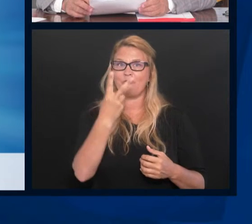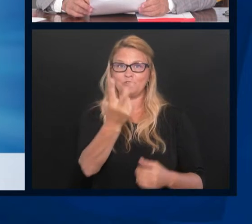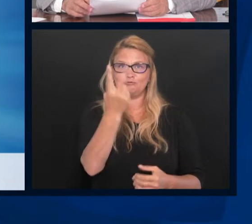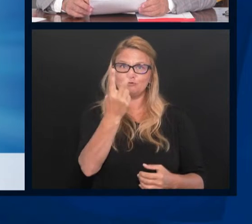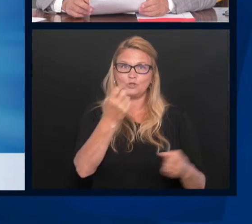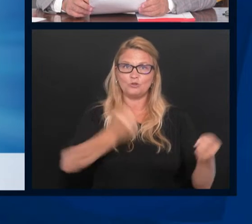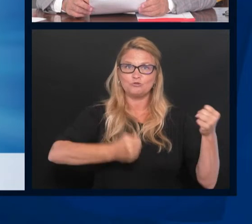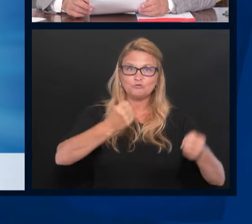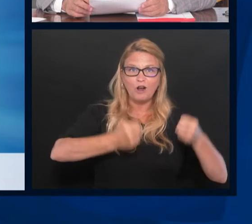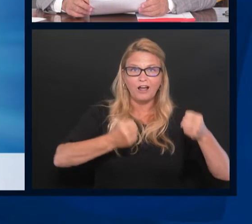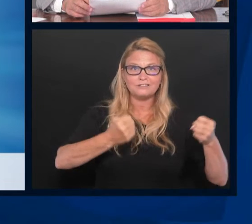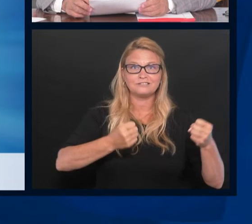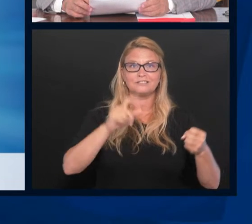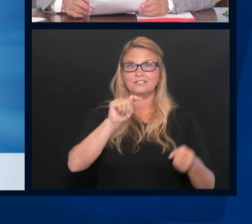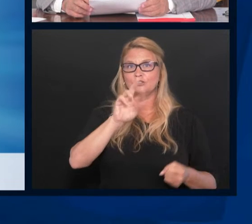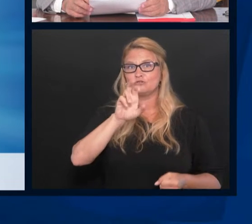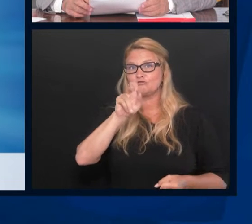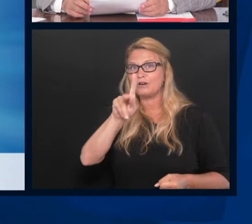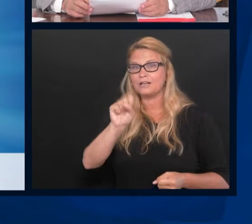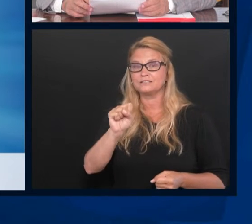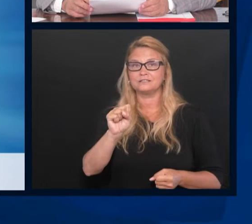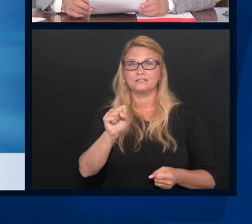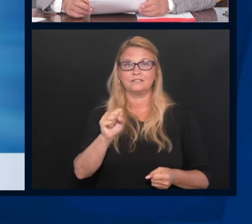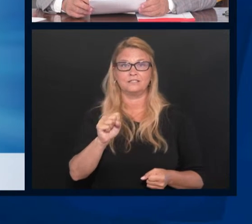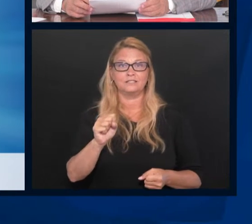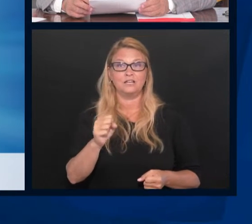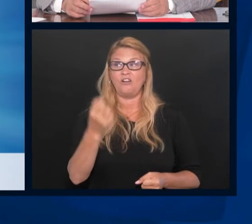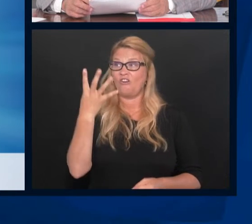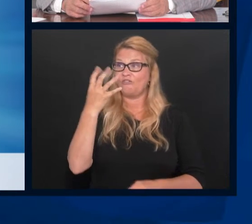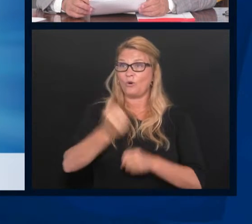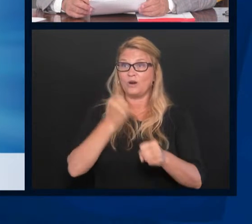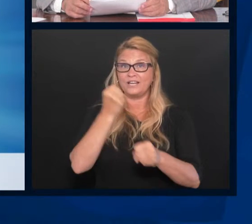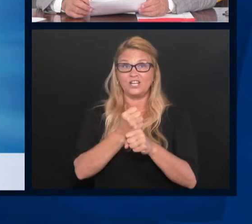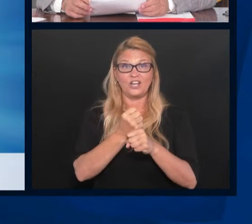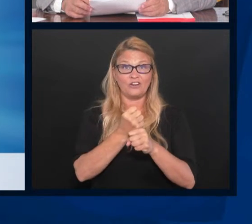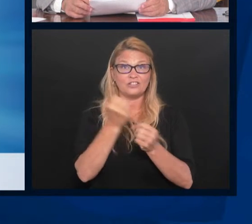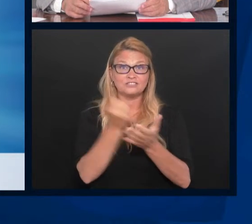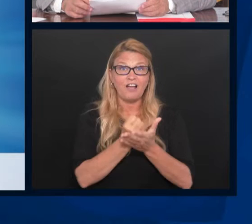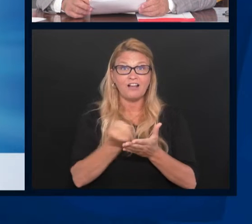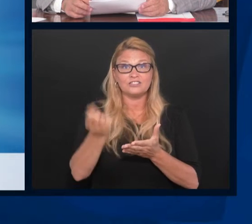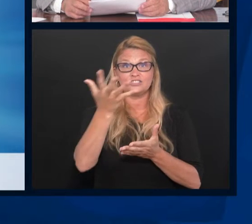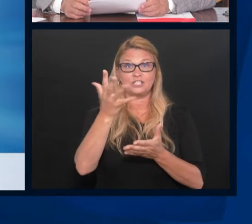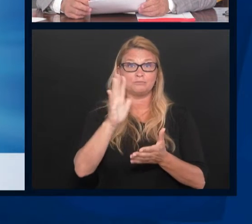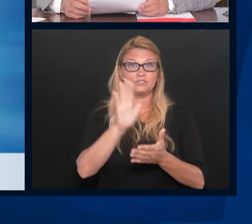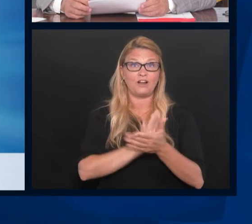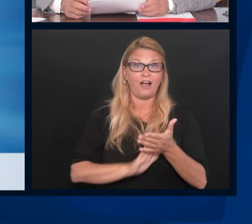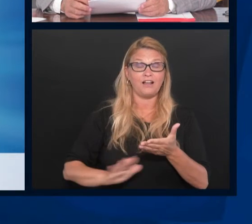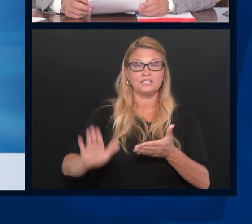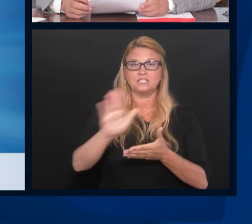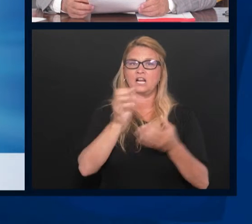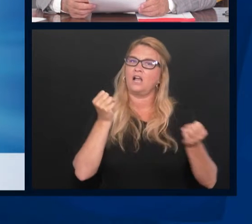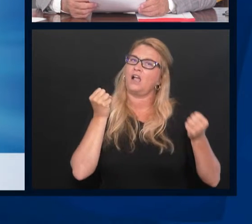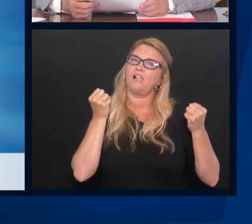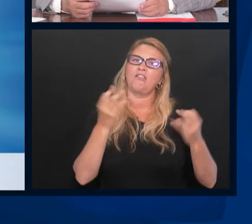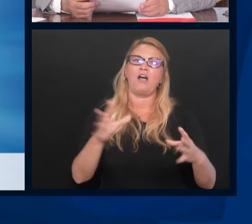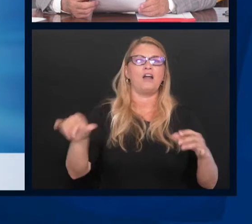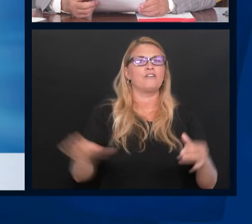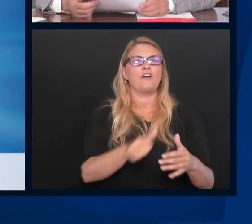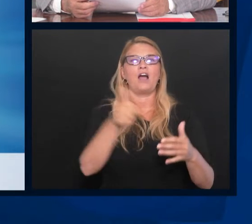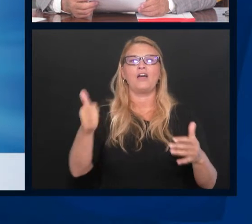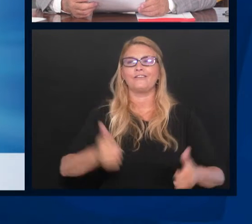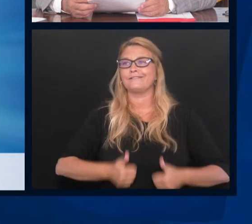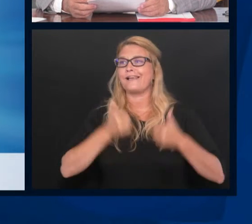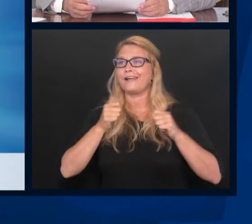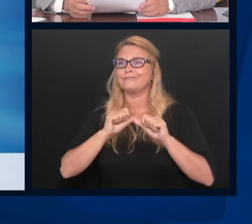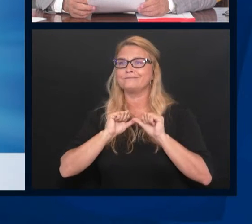had a couple of young ladies that won 4-year scholarships to our institutions, a lot of other things, lifetime